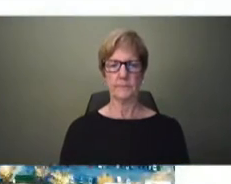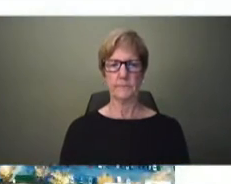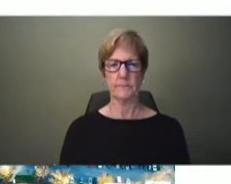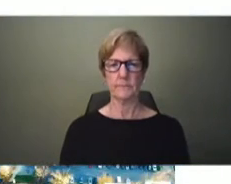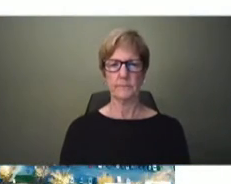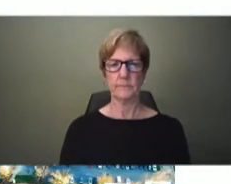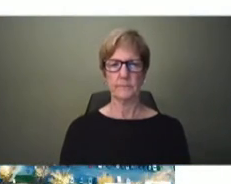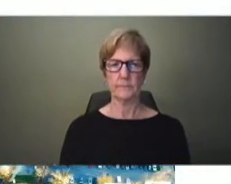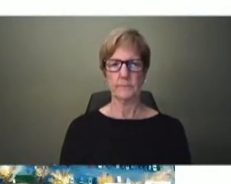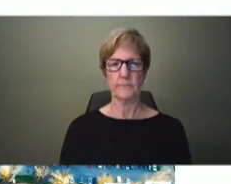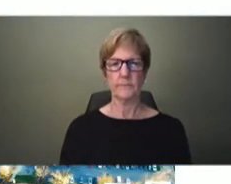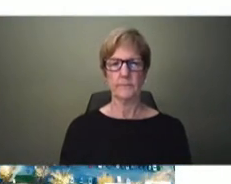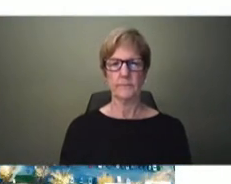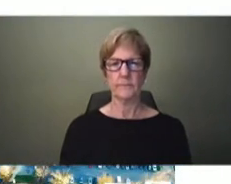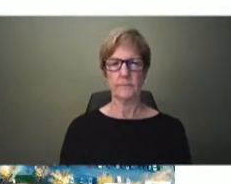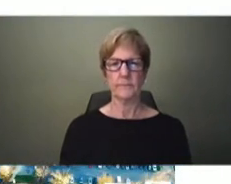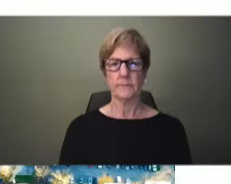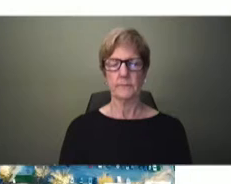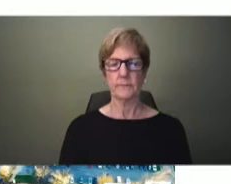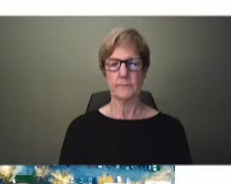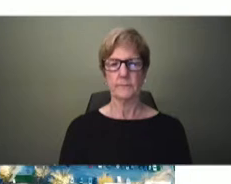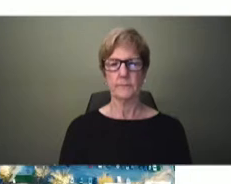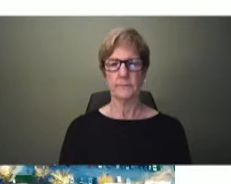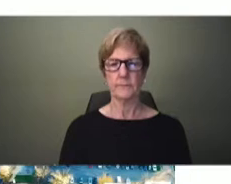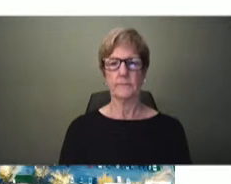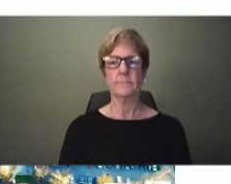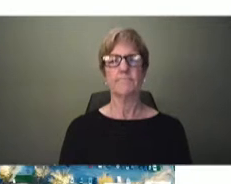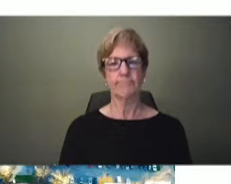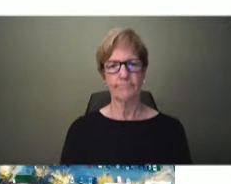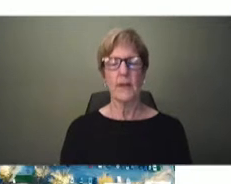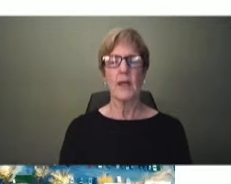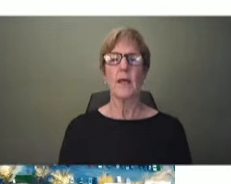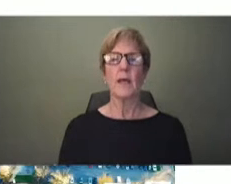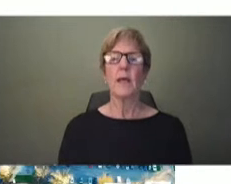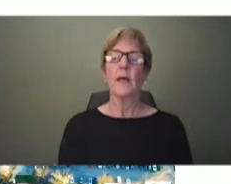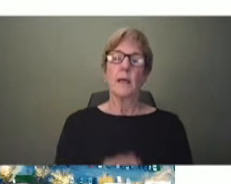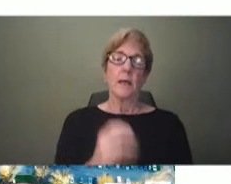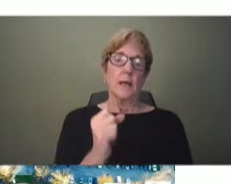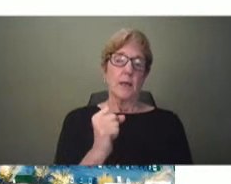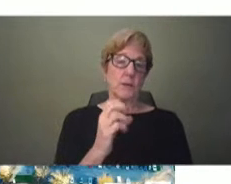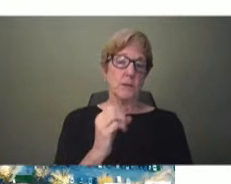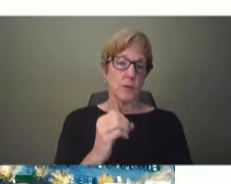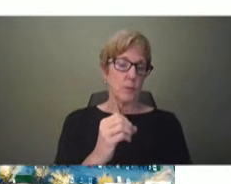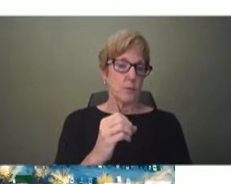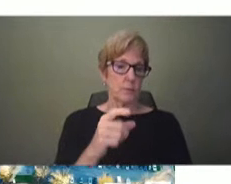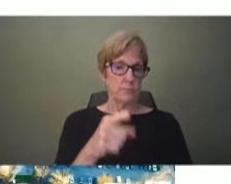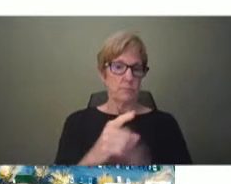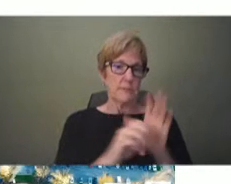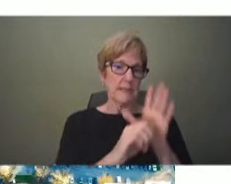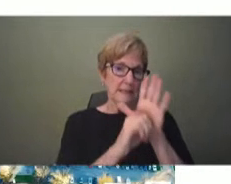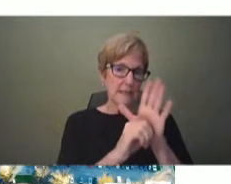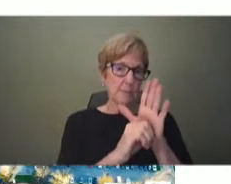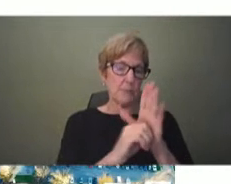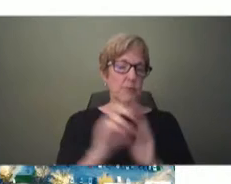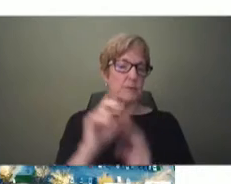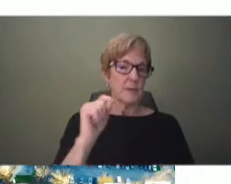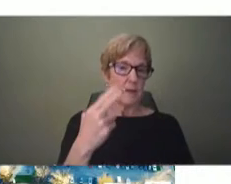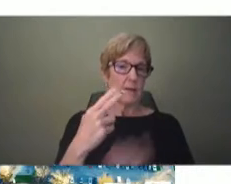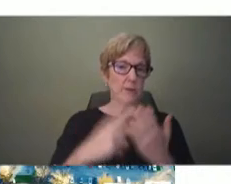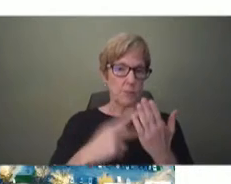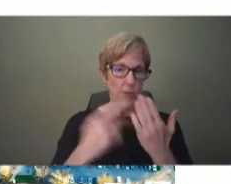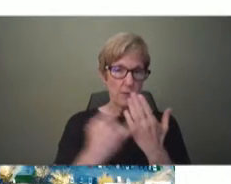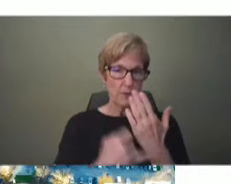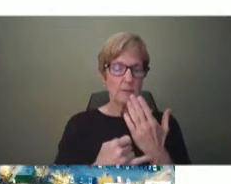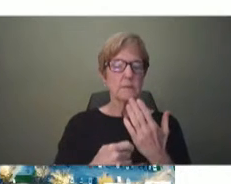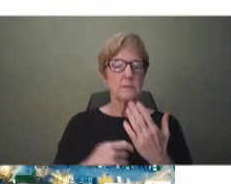please oh okay great um so showing examples of some of the town home projects that we' we've